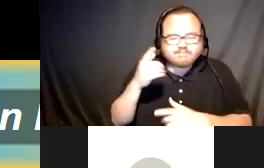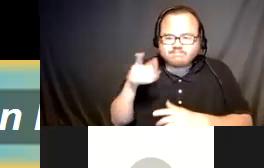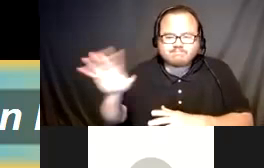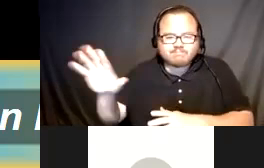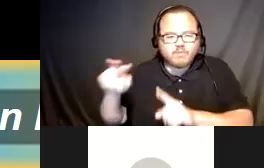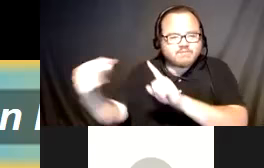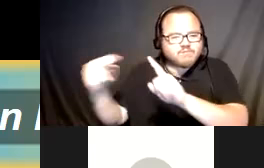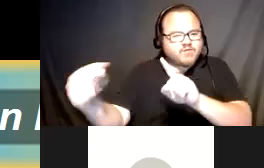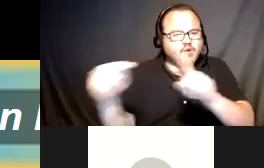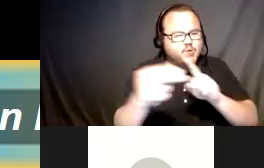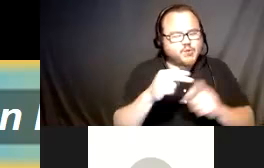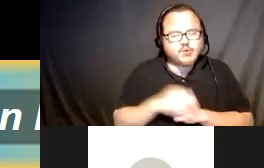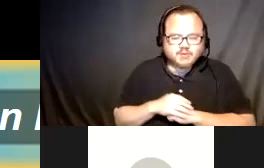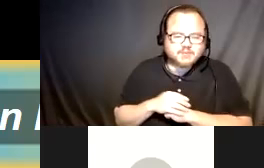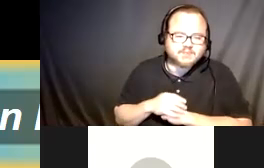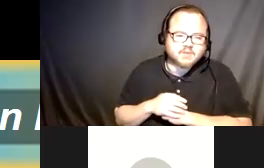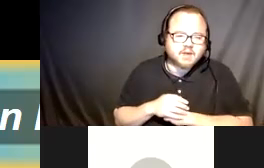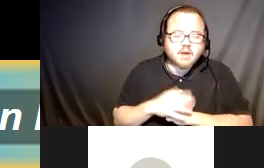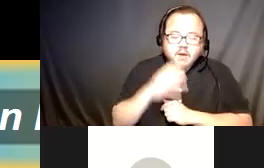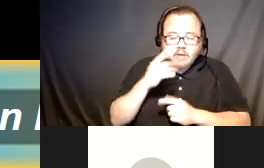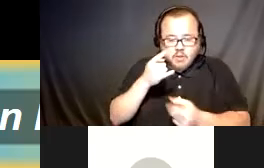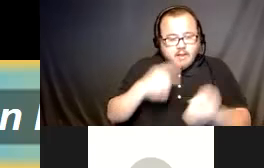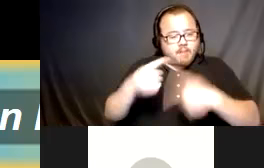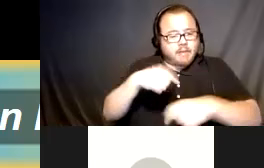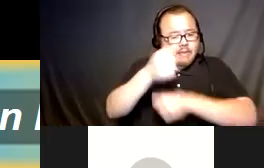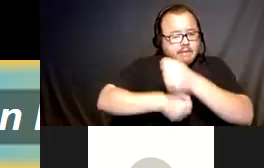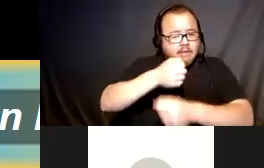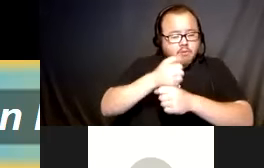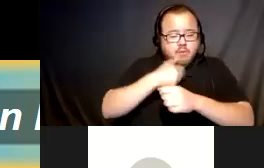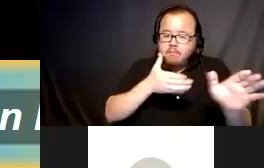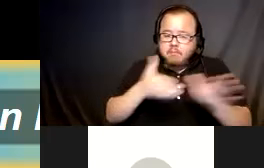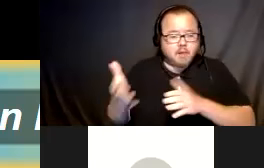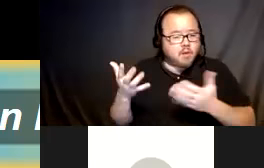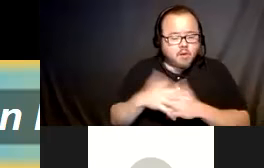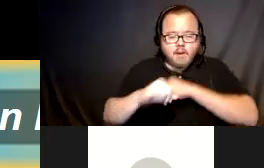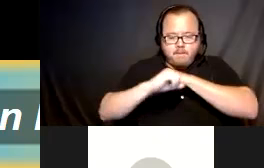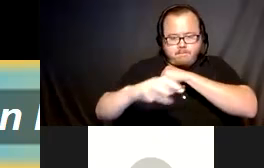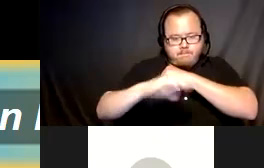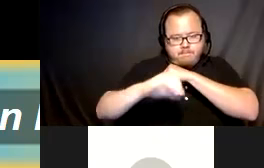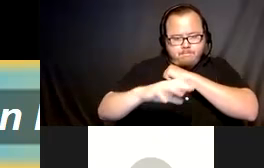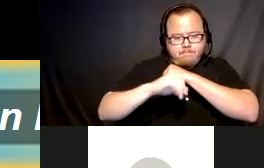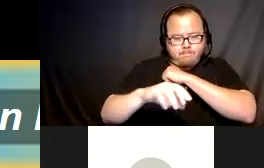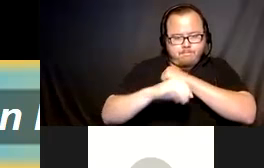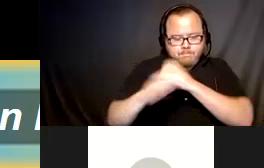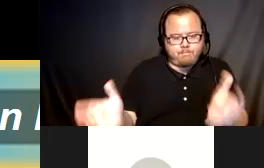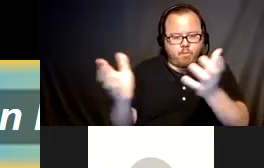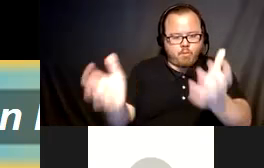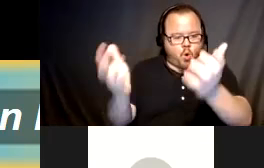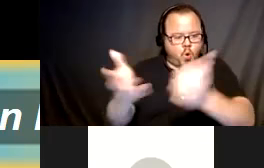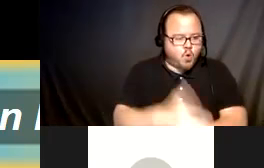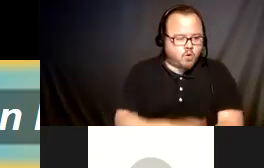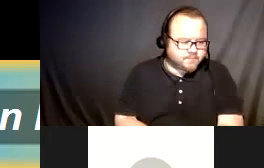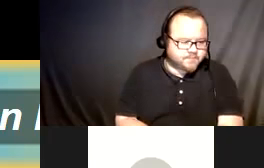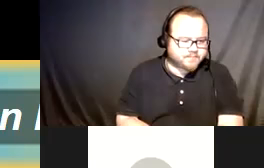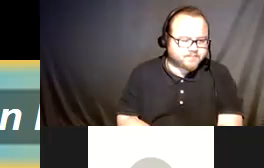worldview. In the coming year, we plan to promote this flyer and